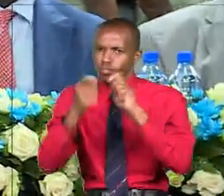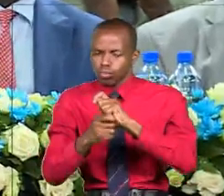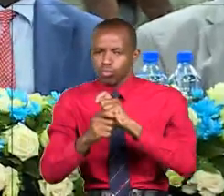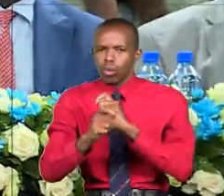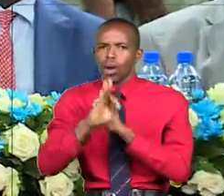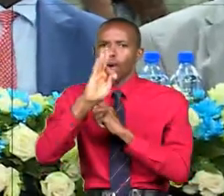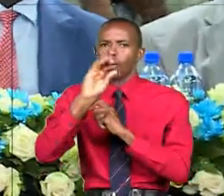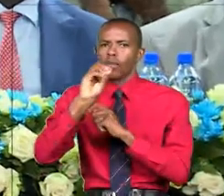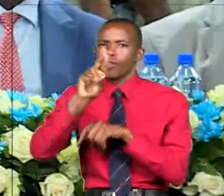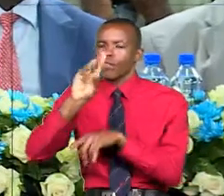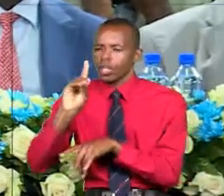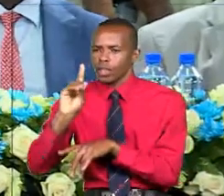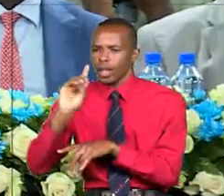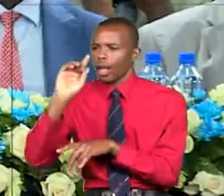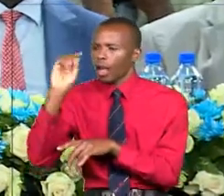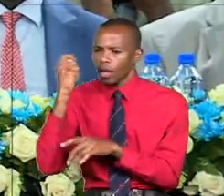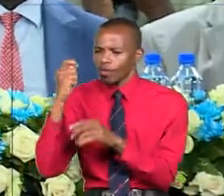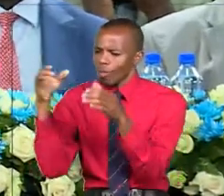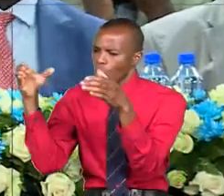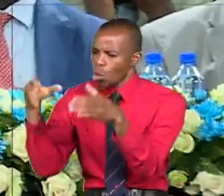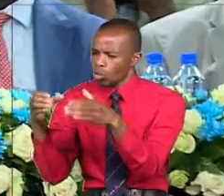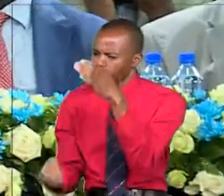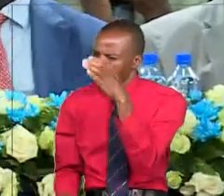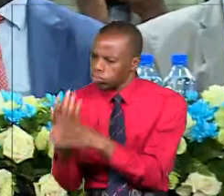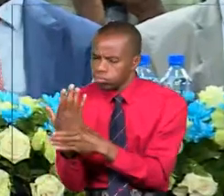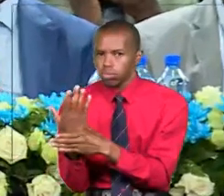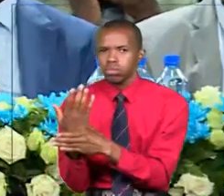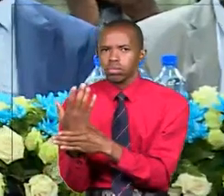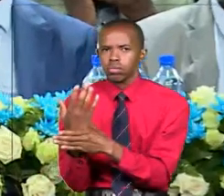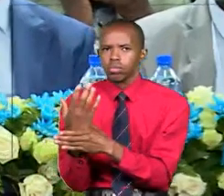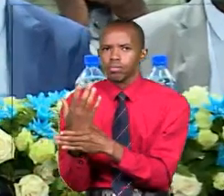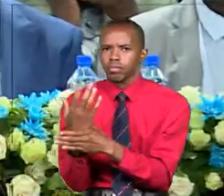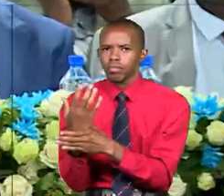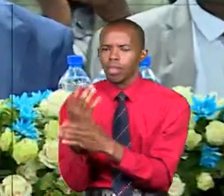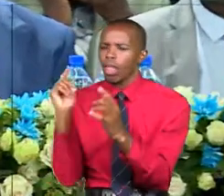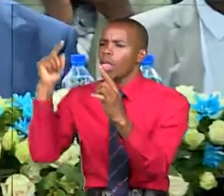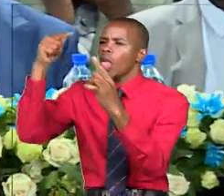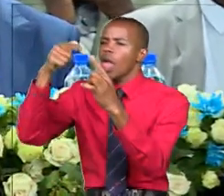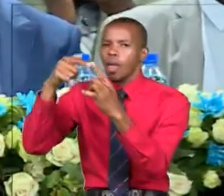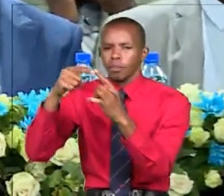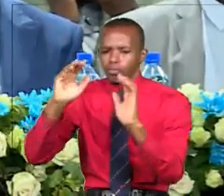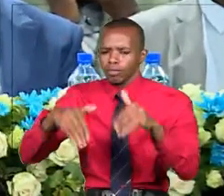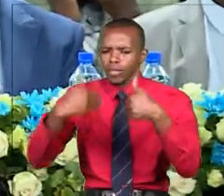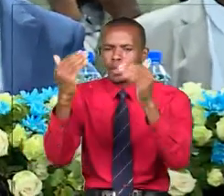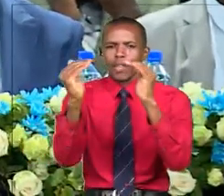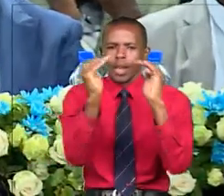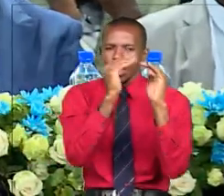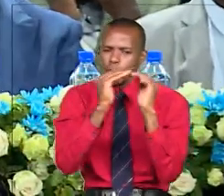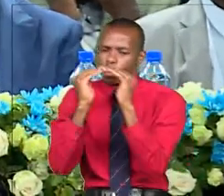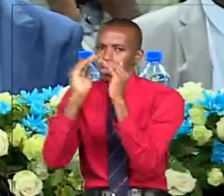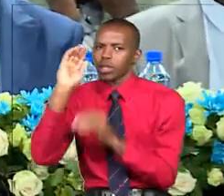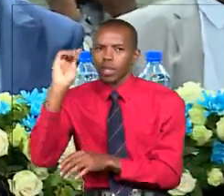Kenya, a party that was created with a view to restoring democracy in